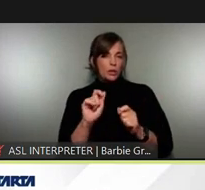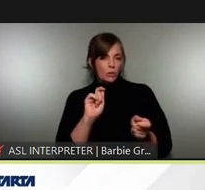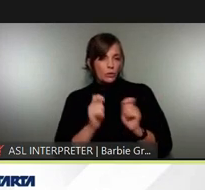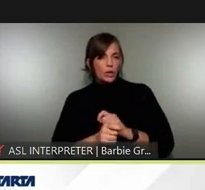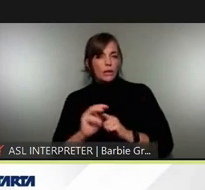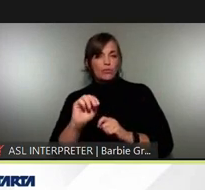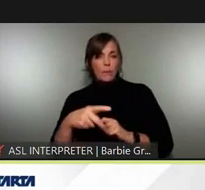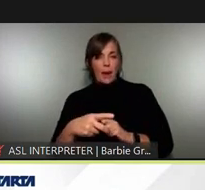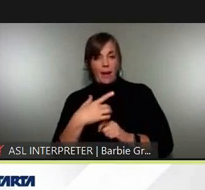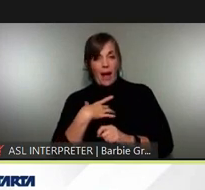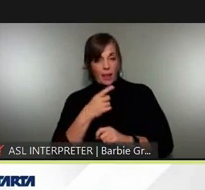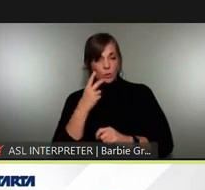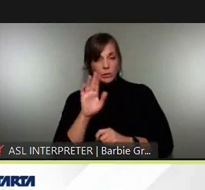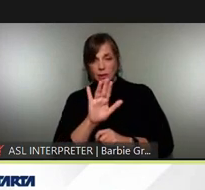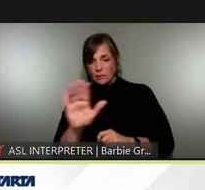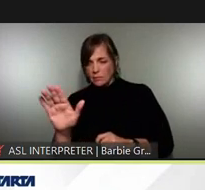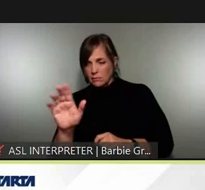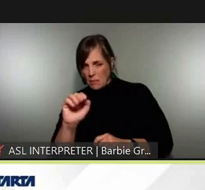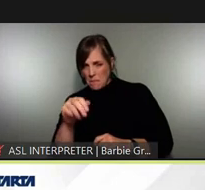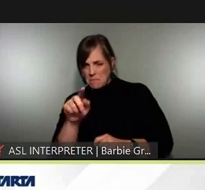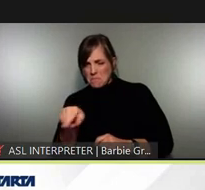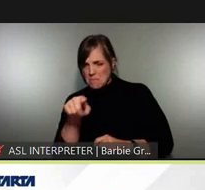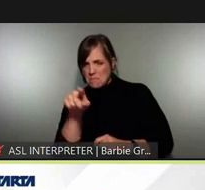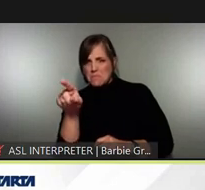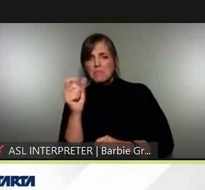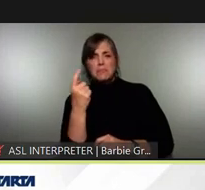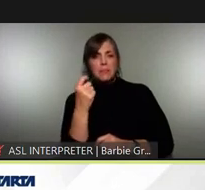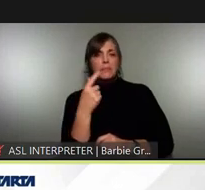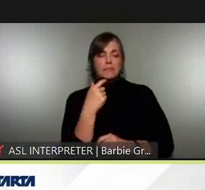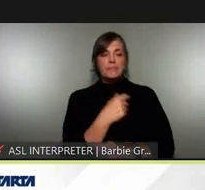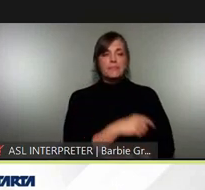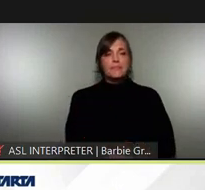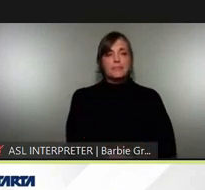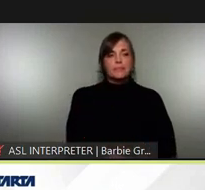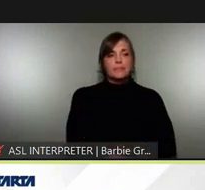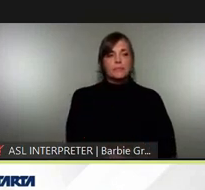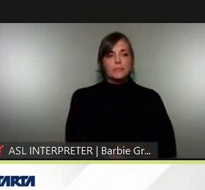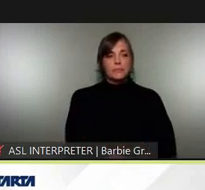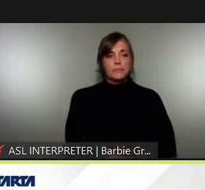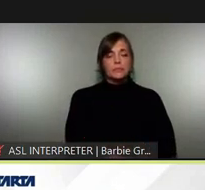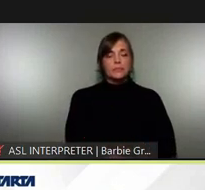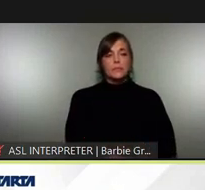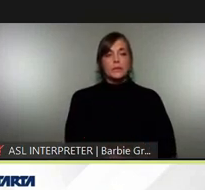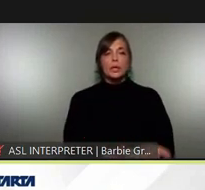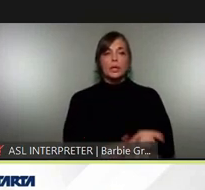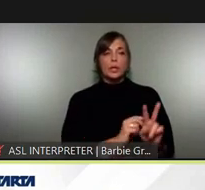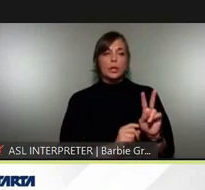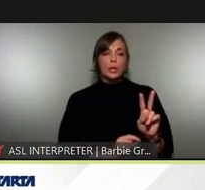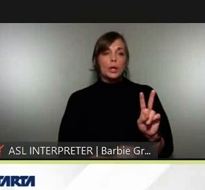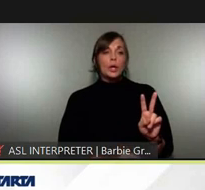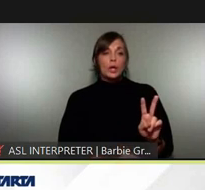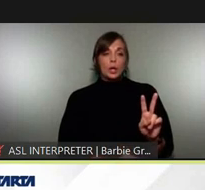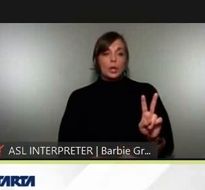I expect that others, it's going to be easier also, so I'll hit these very quickly. Route 2 Monroe, core service as far